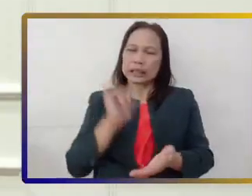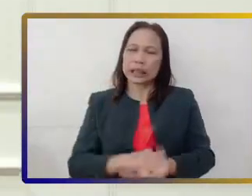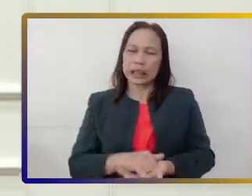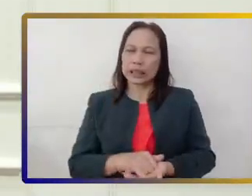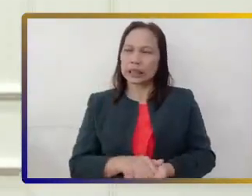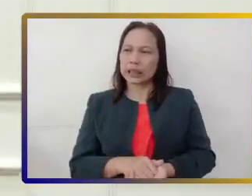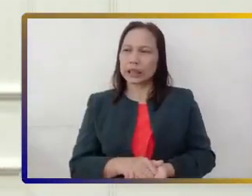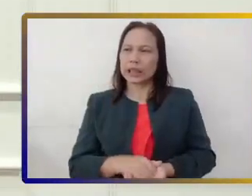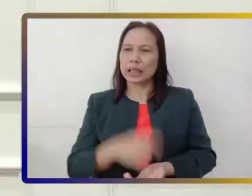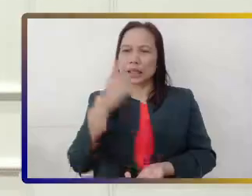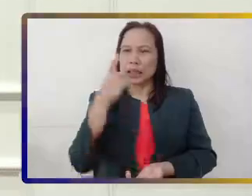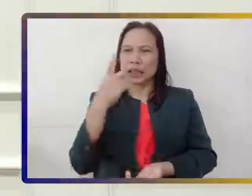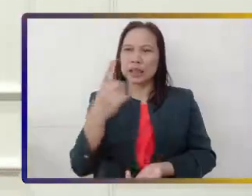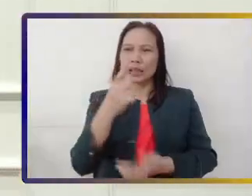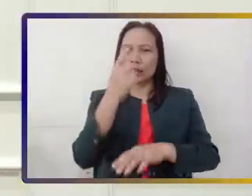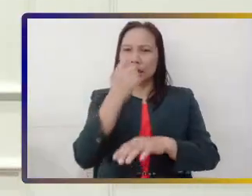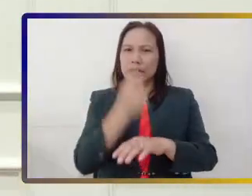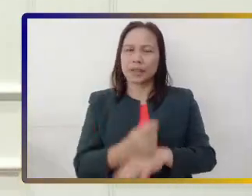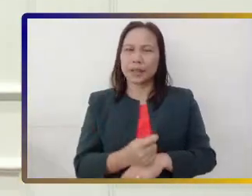see